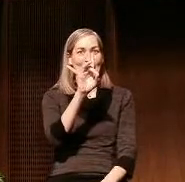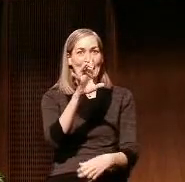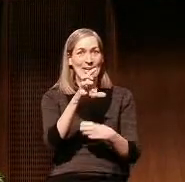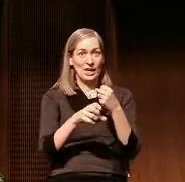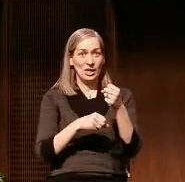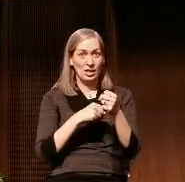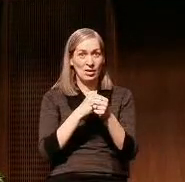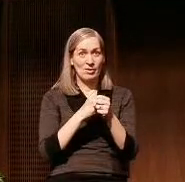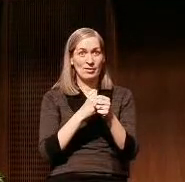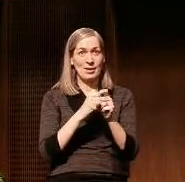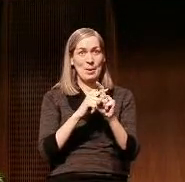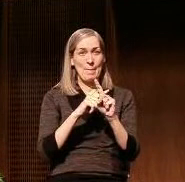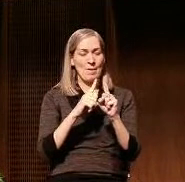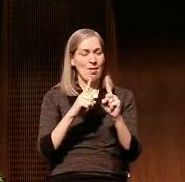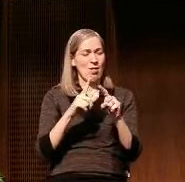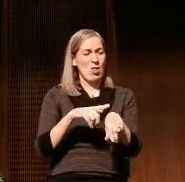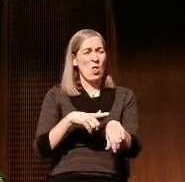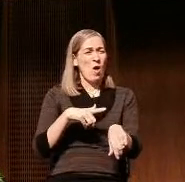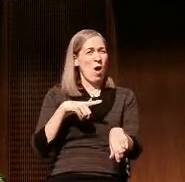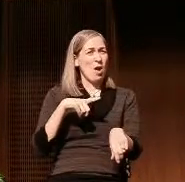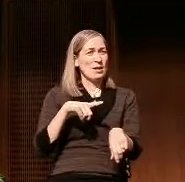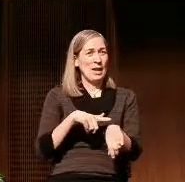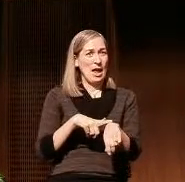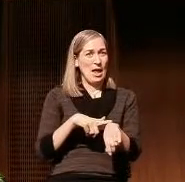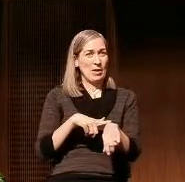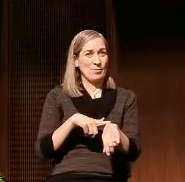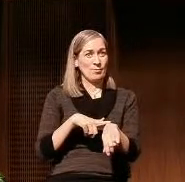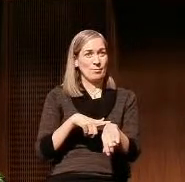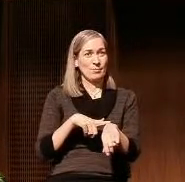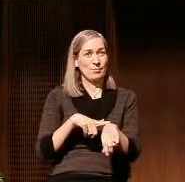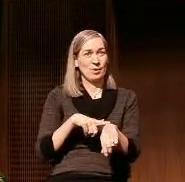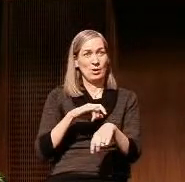for a long time, and that was hard.